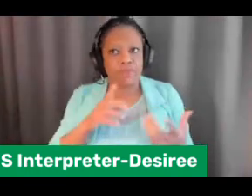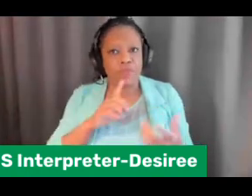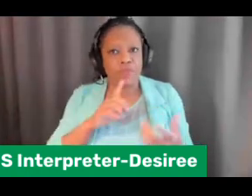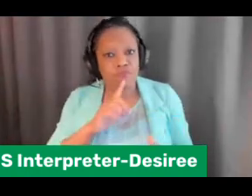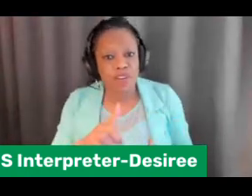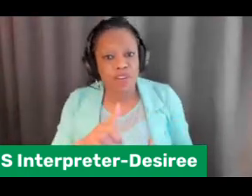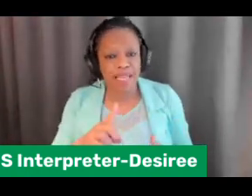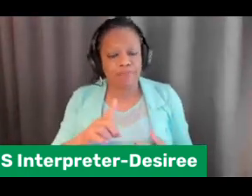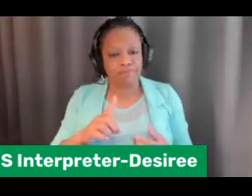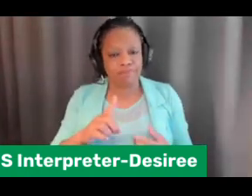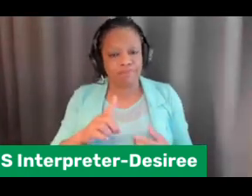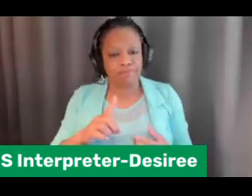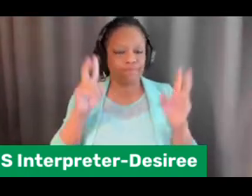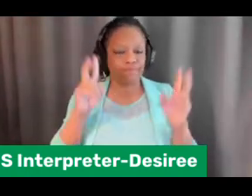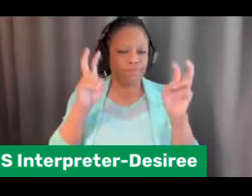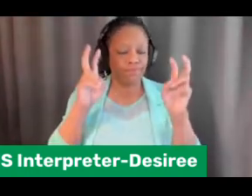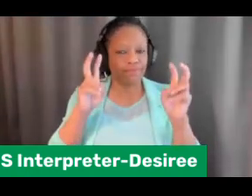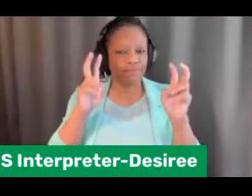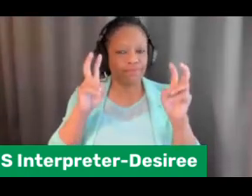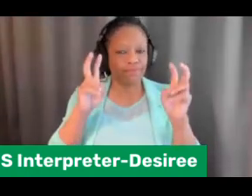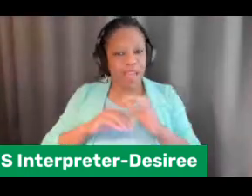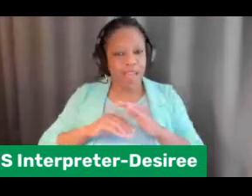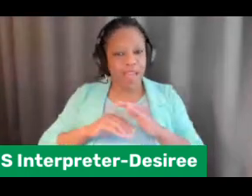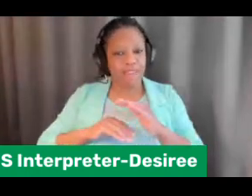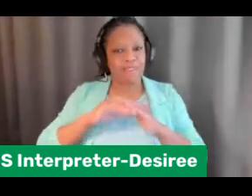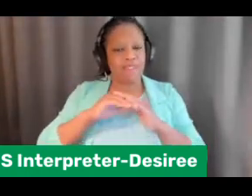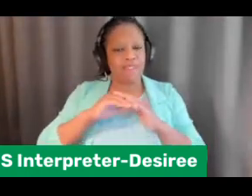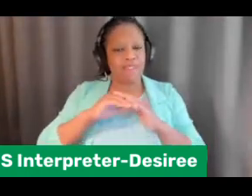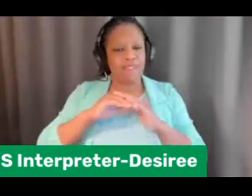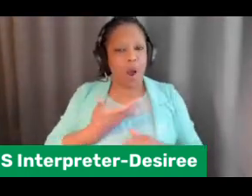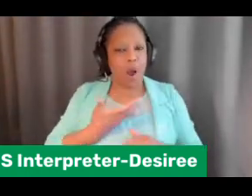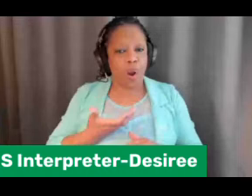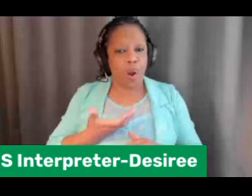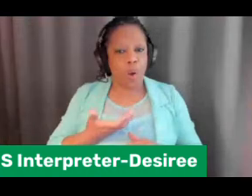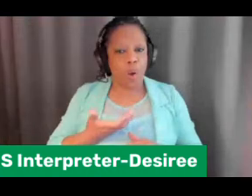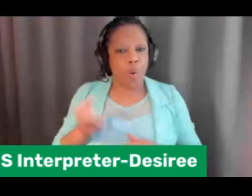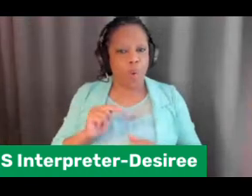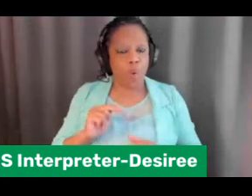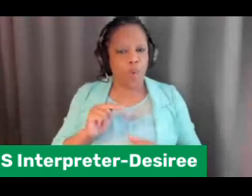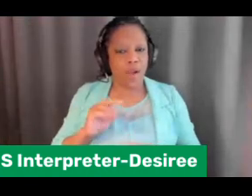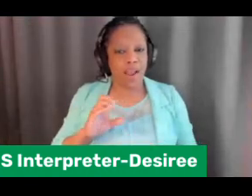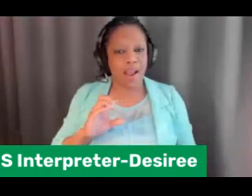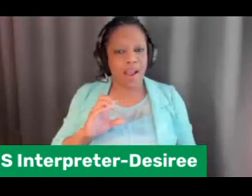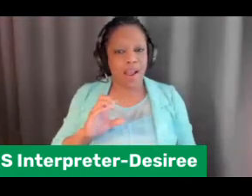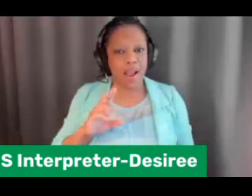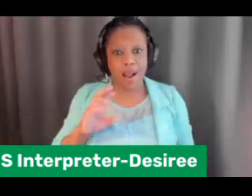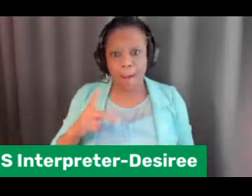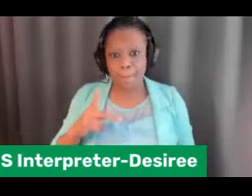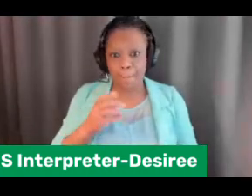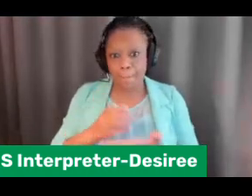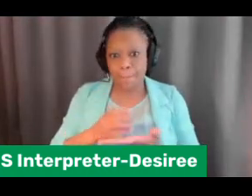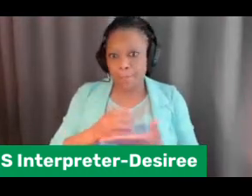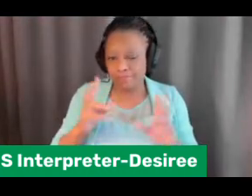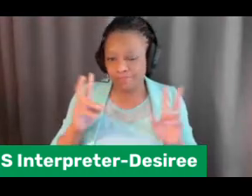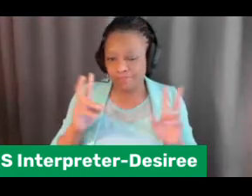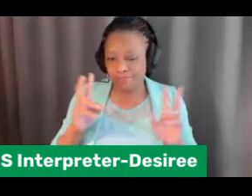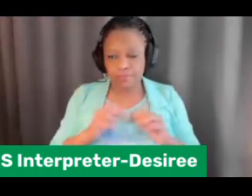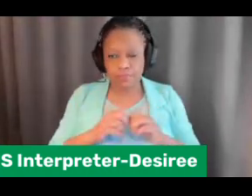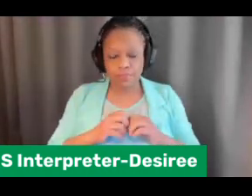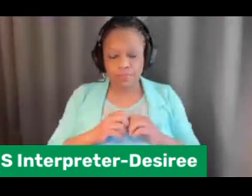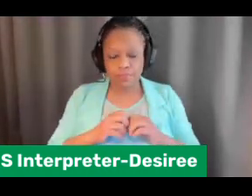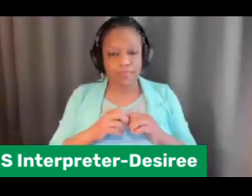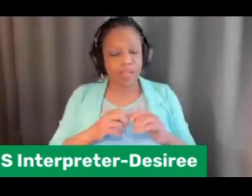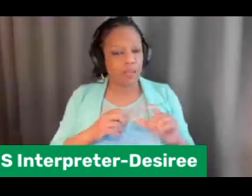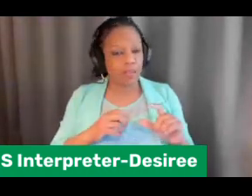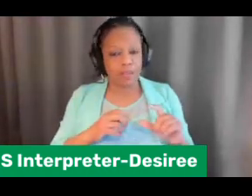own cups? Because I imagine a lot of us here at this conference consider ourselves caregivers, not in the health